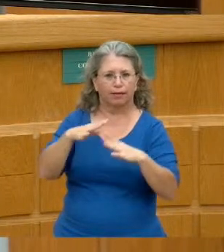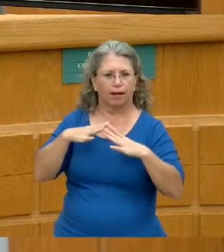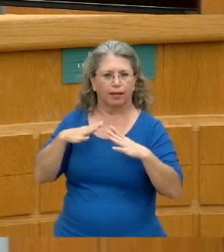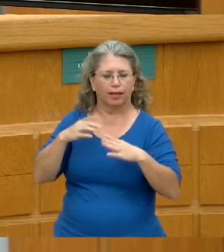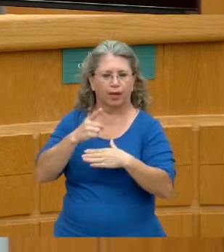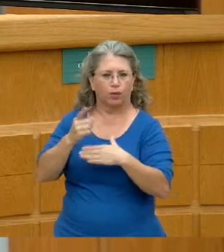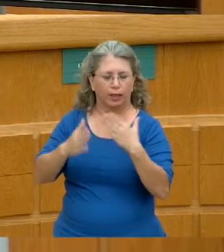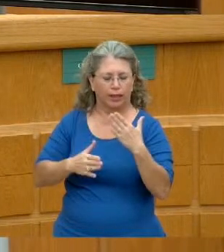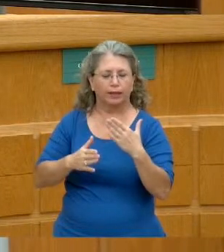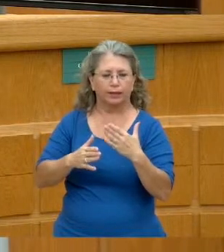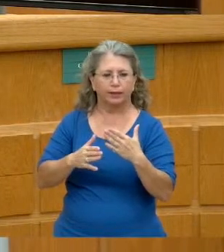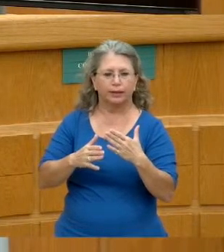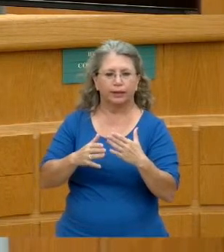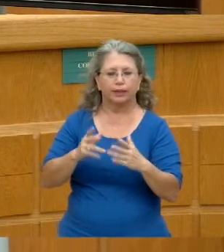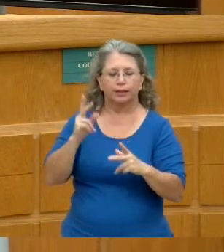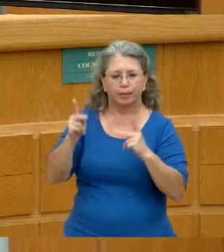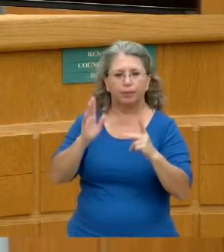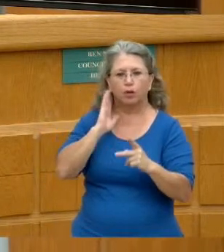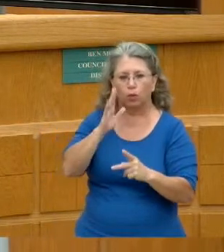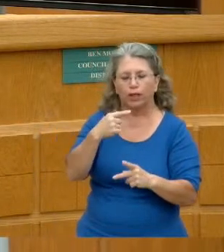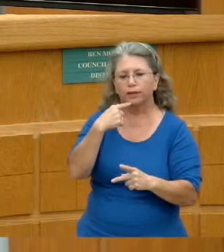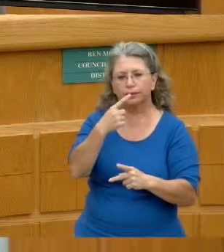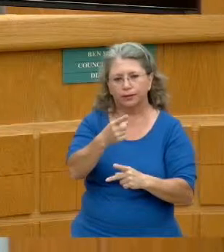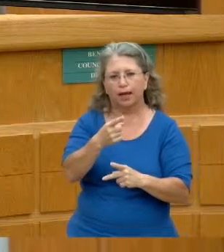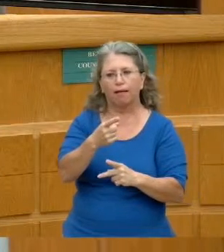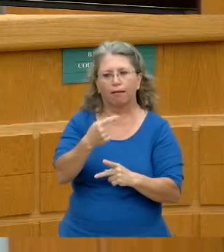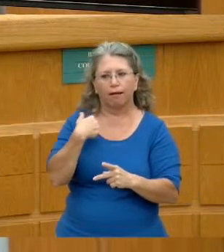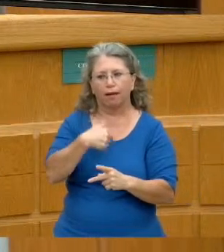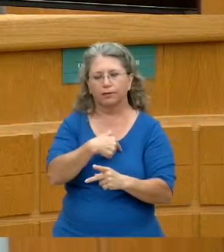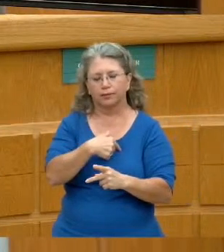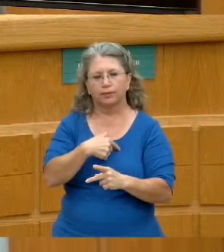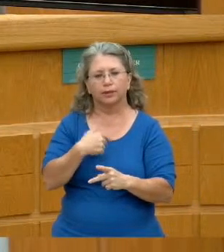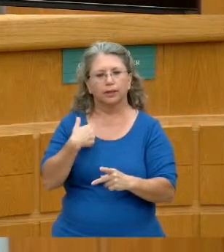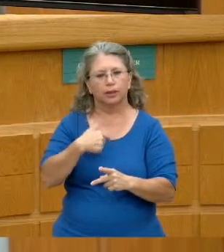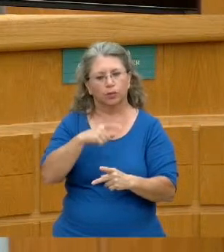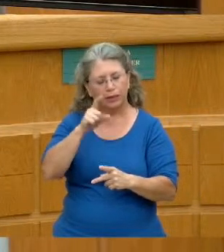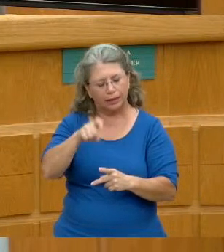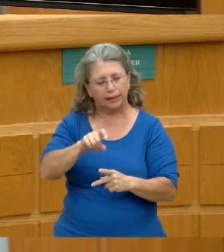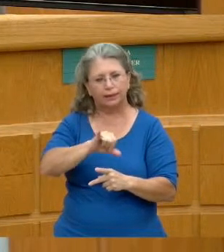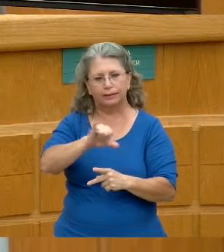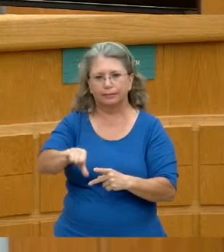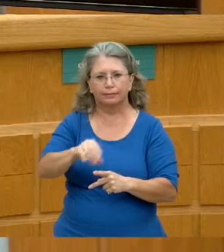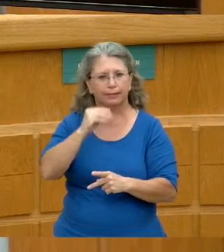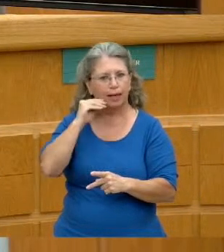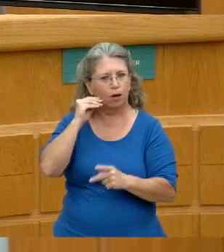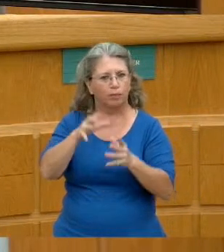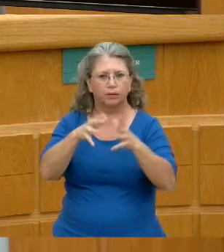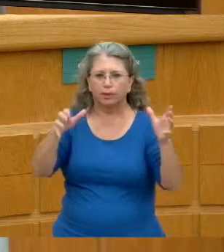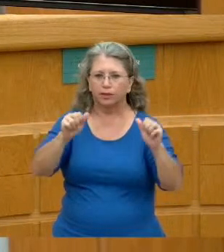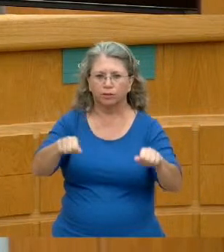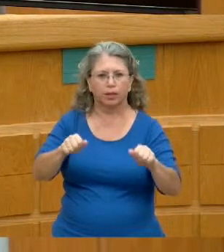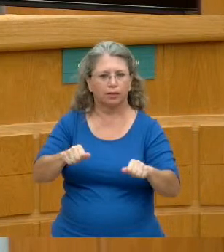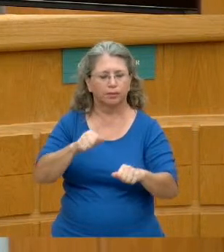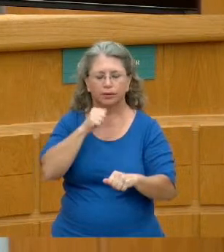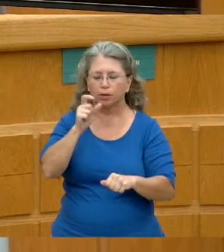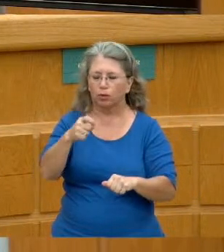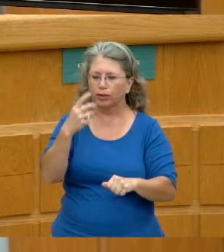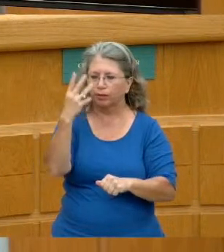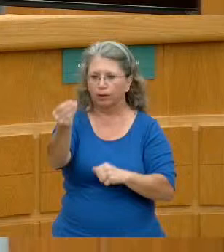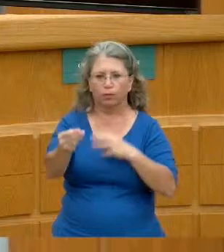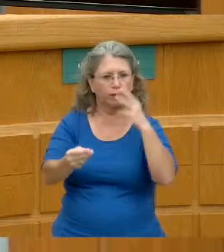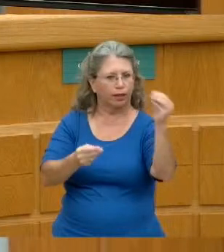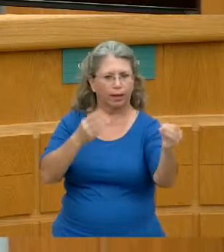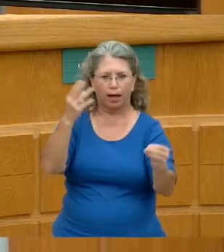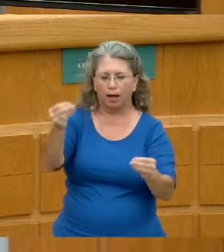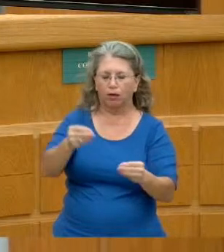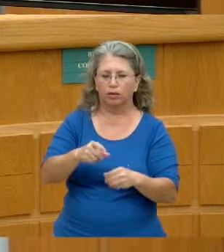As Annette will tell us, and as people have been telling us, we need to stay home as much as possible. We do not need to be going out. We need to try